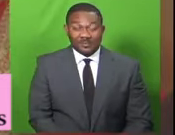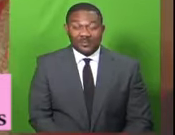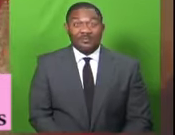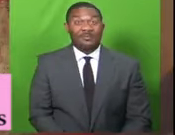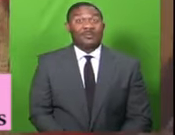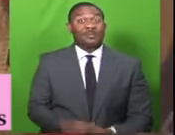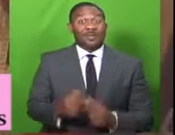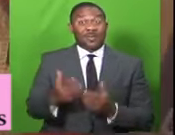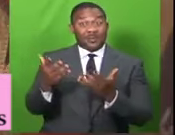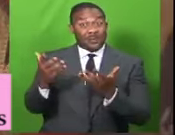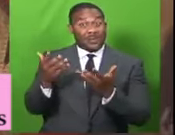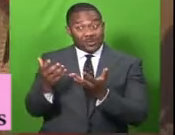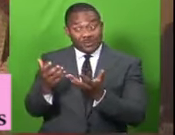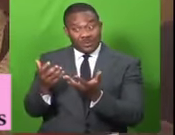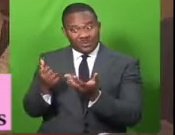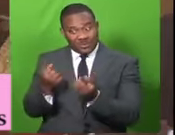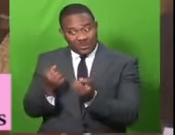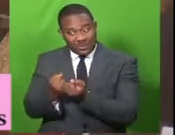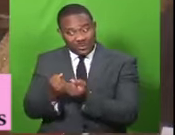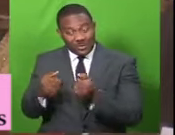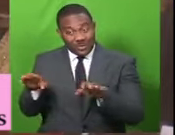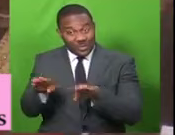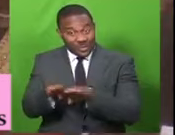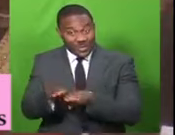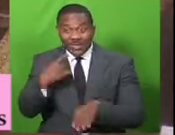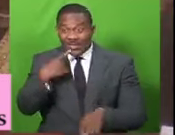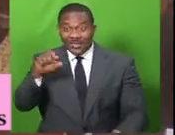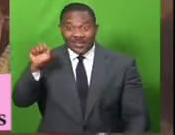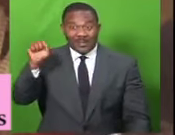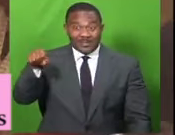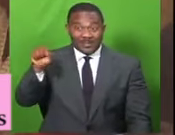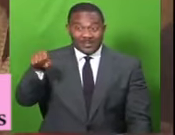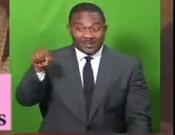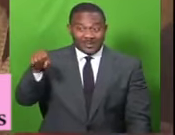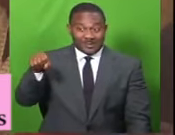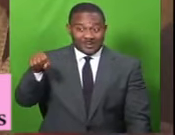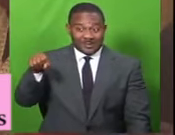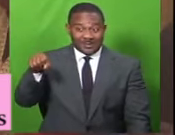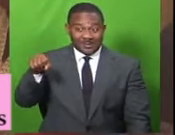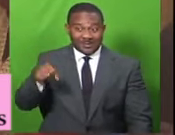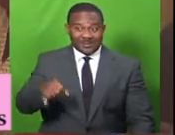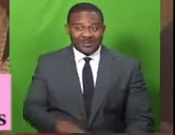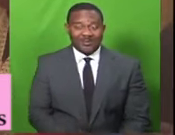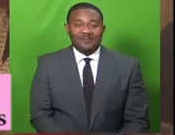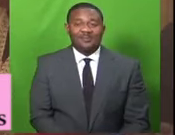As many as are in favor of adjournment, say aye.